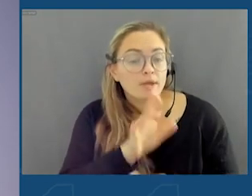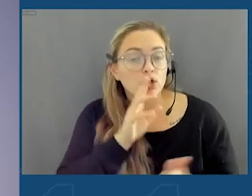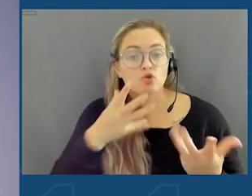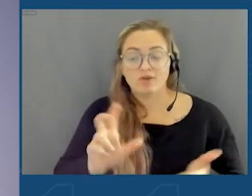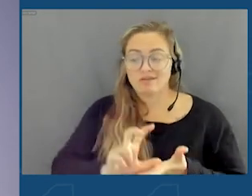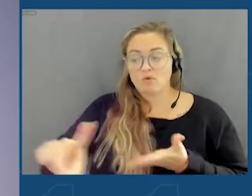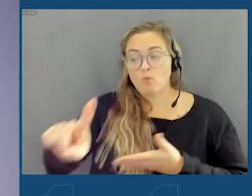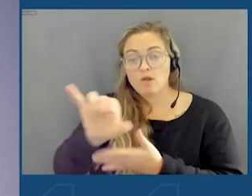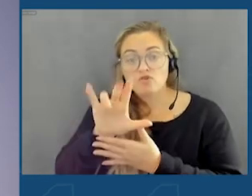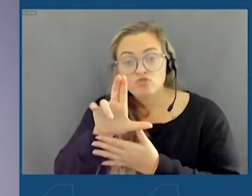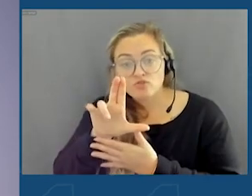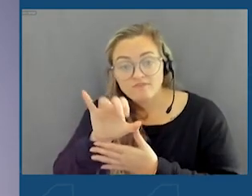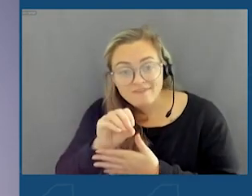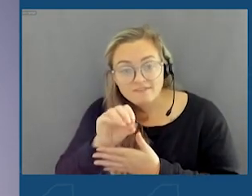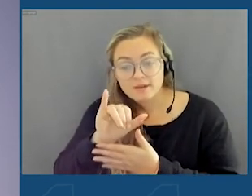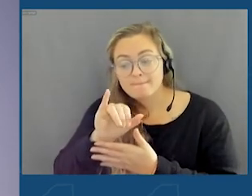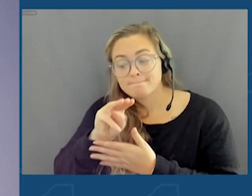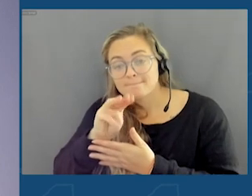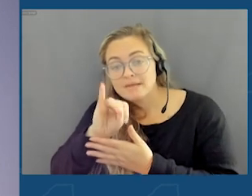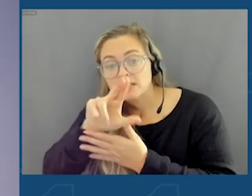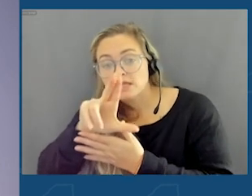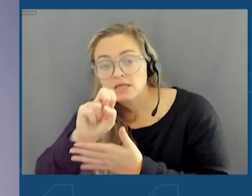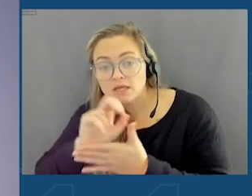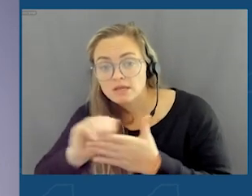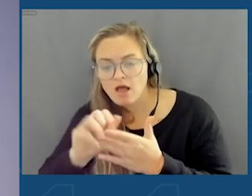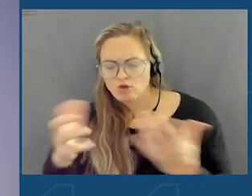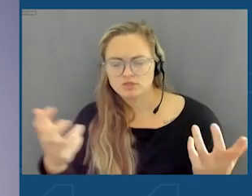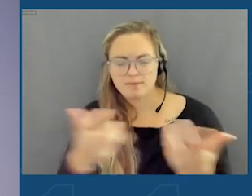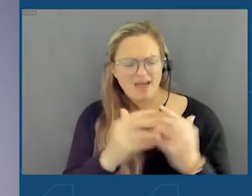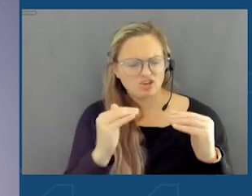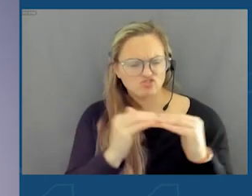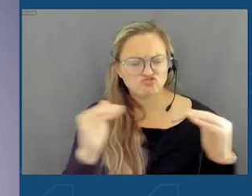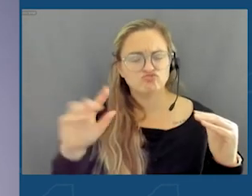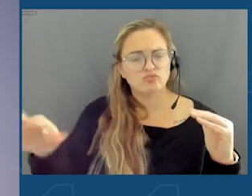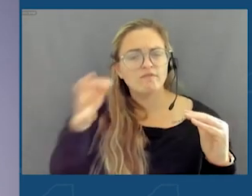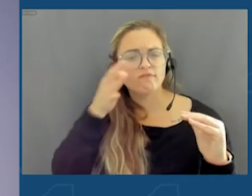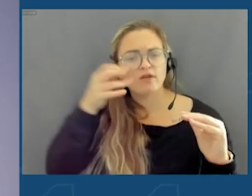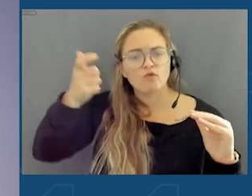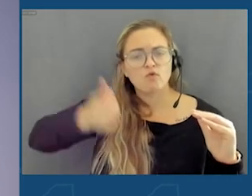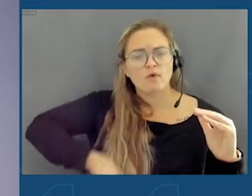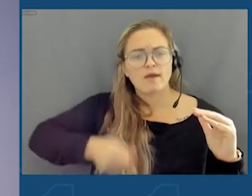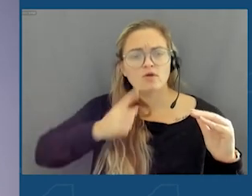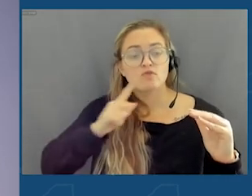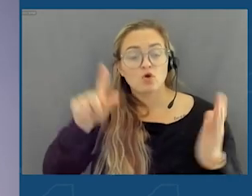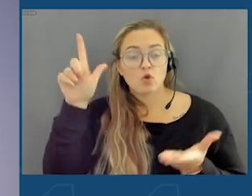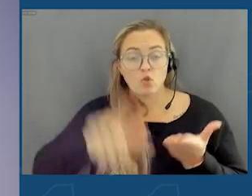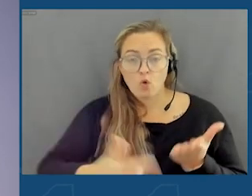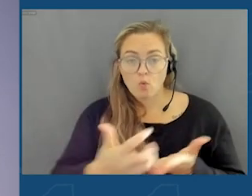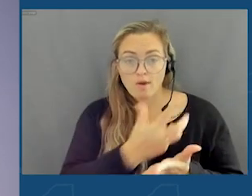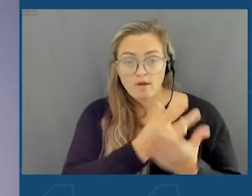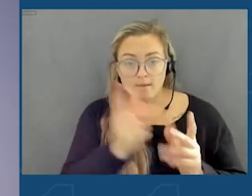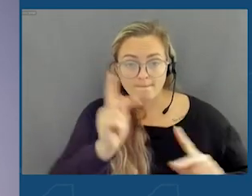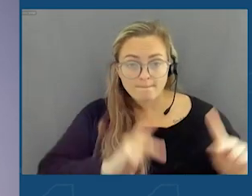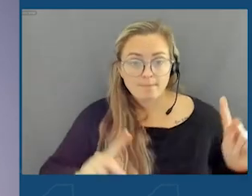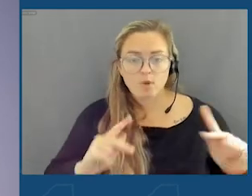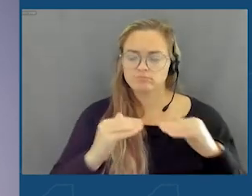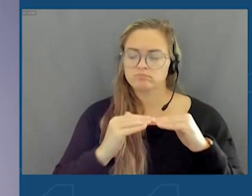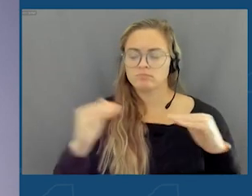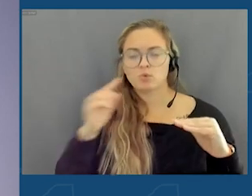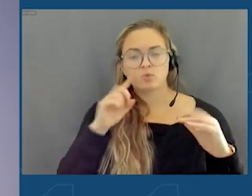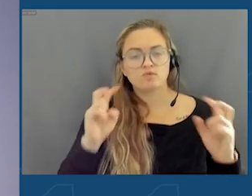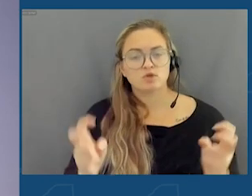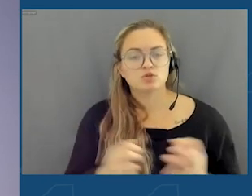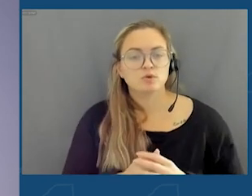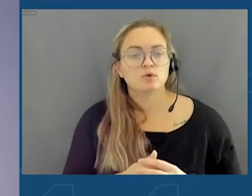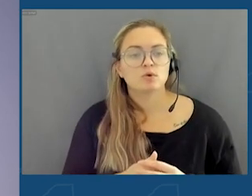million, almost matching the federal grant, to actually buy people, low-income people, to bring equity to this issue and